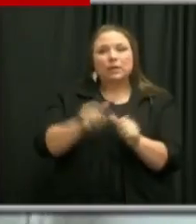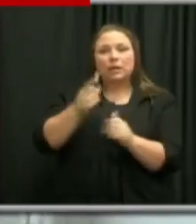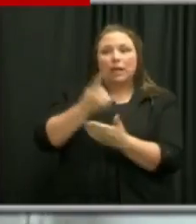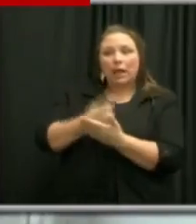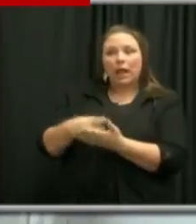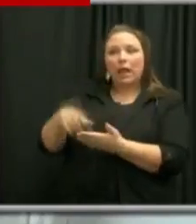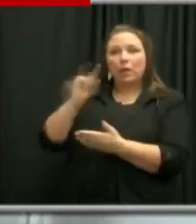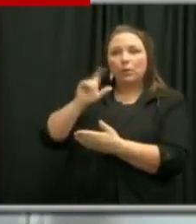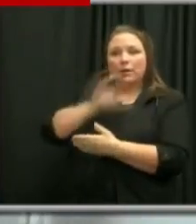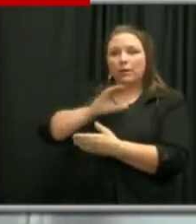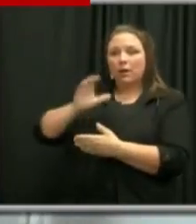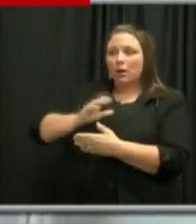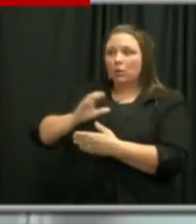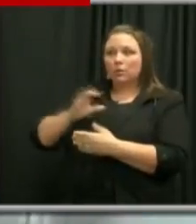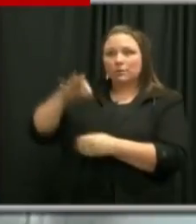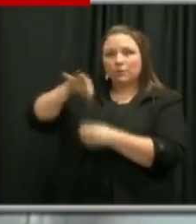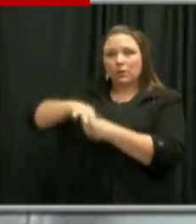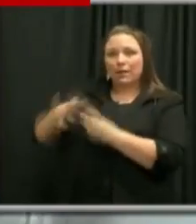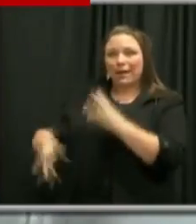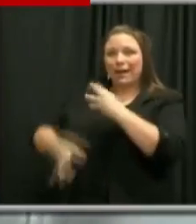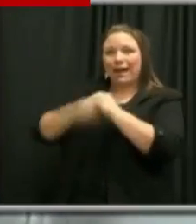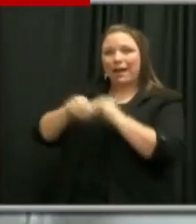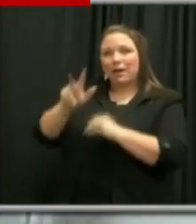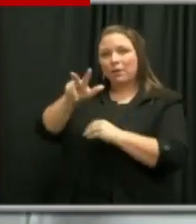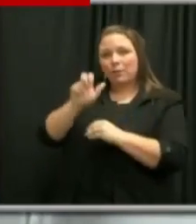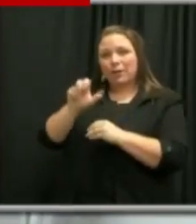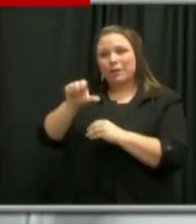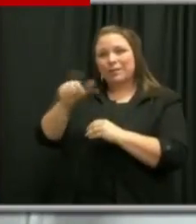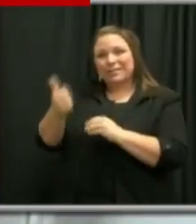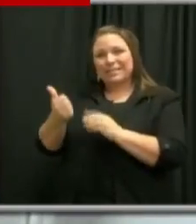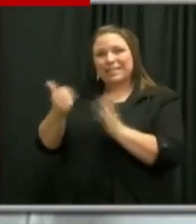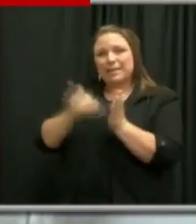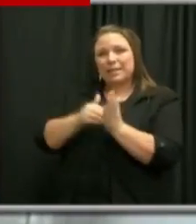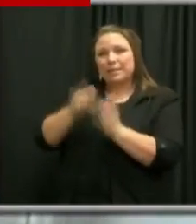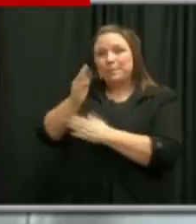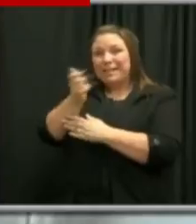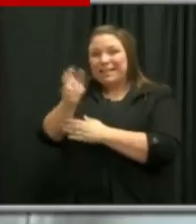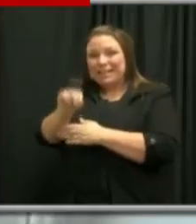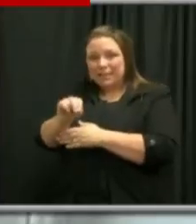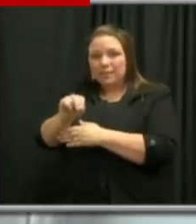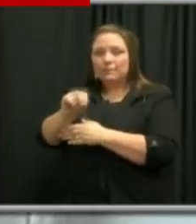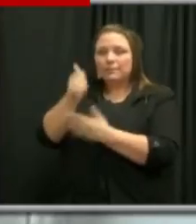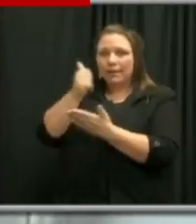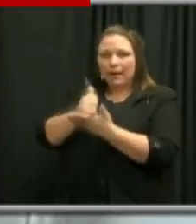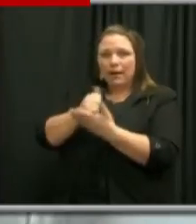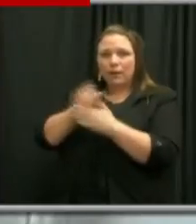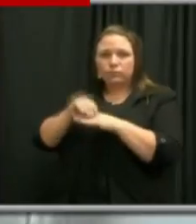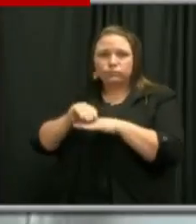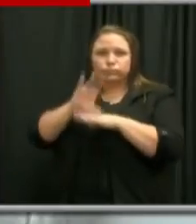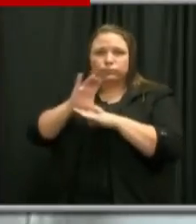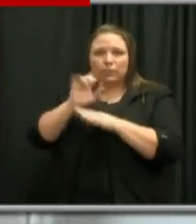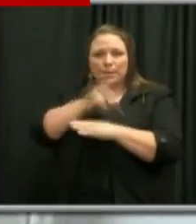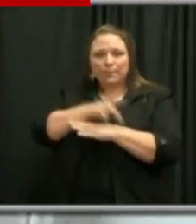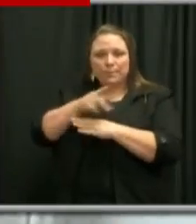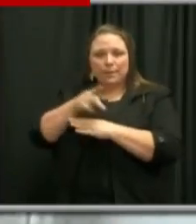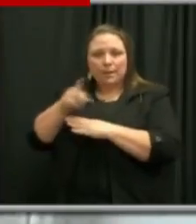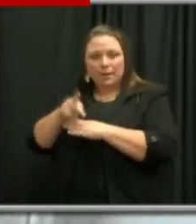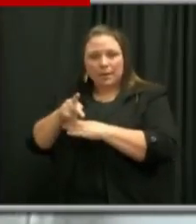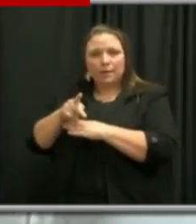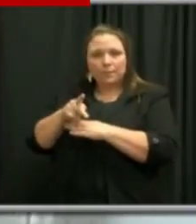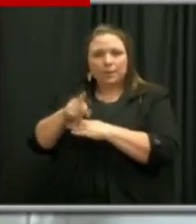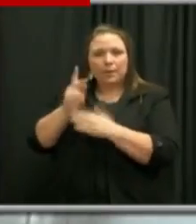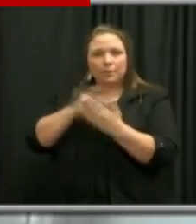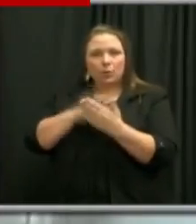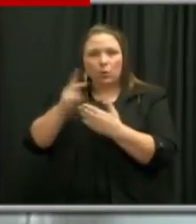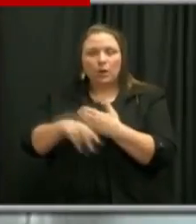add another $310 billion to replenish the Paycheck Protection Program. And after some serious glitches